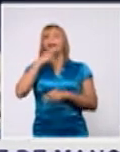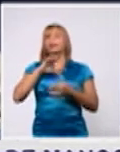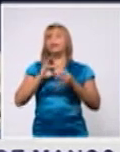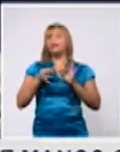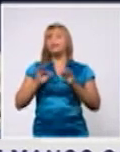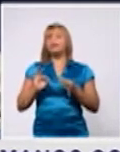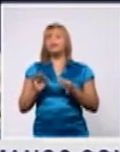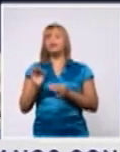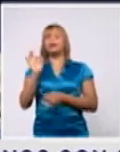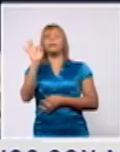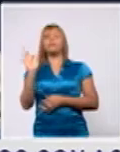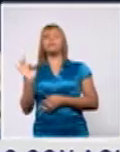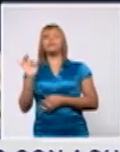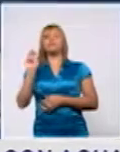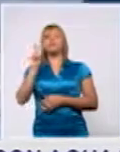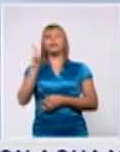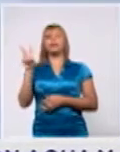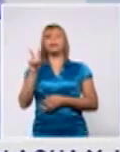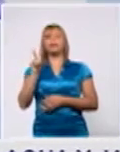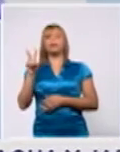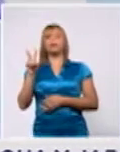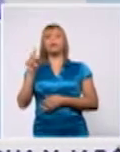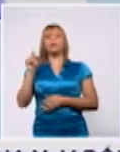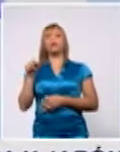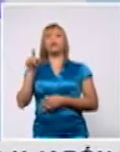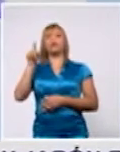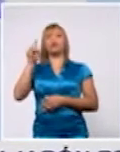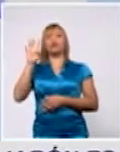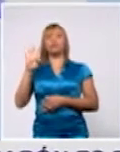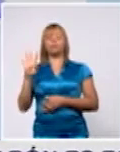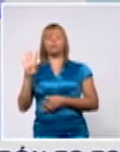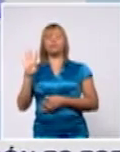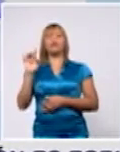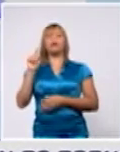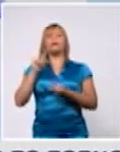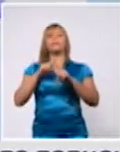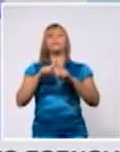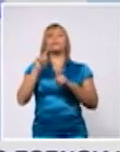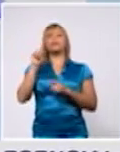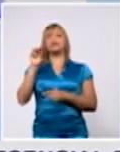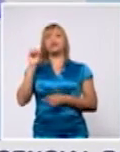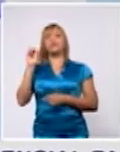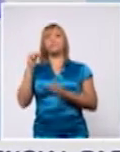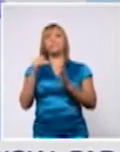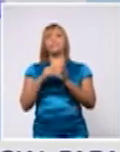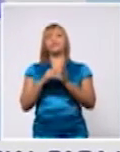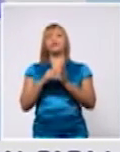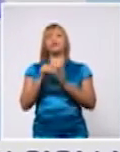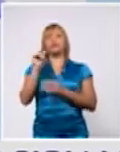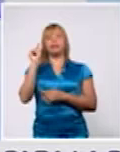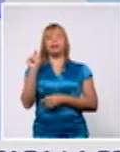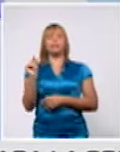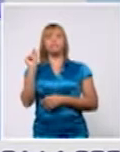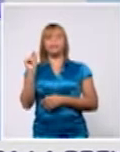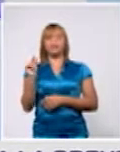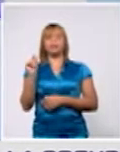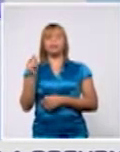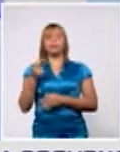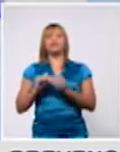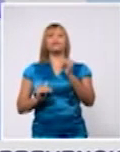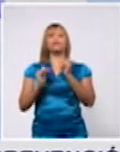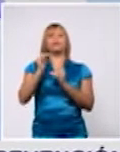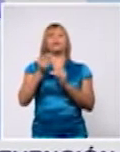Playa. This shows us just how widely spread the virus is in Havana. Yesterday's